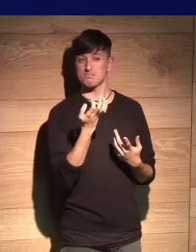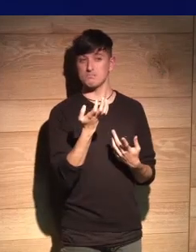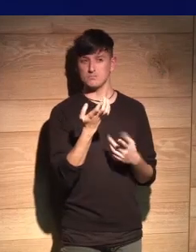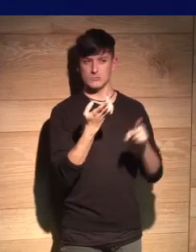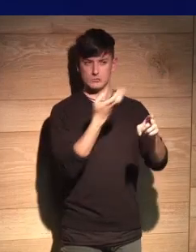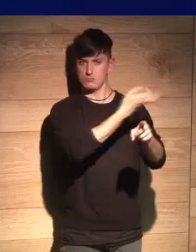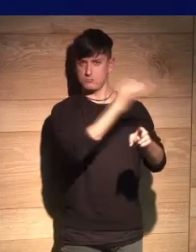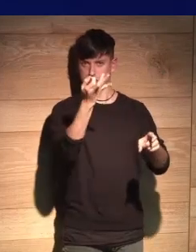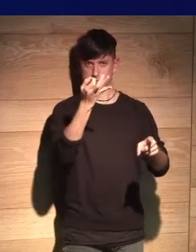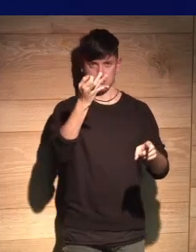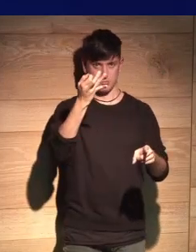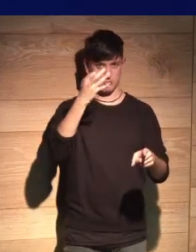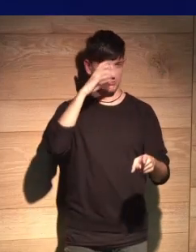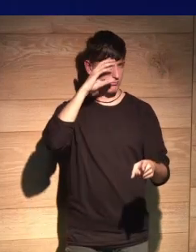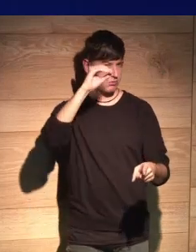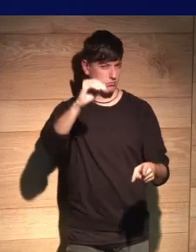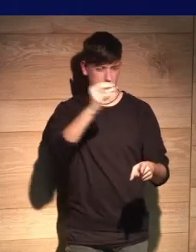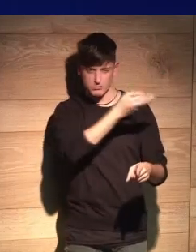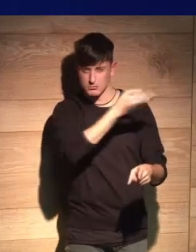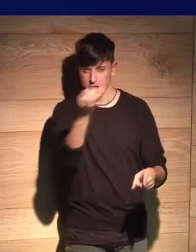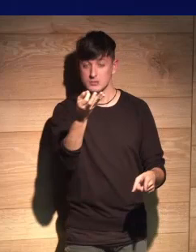apart from the fact that they were brilliant and